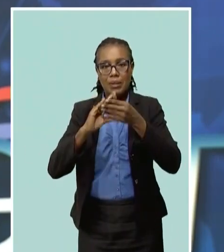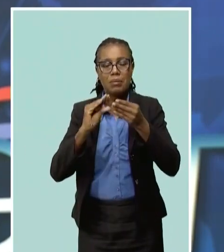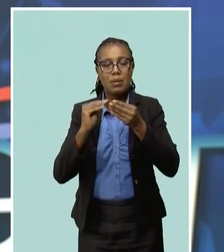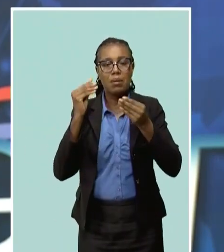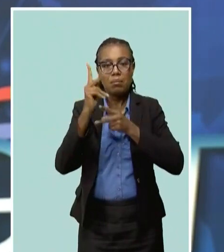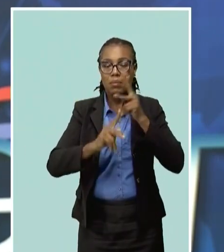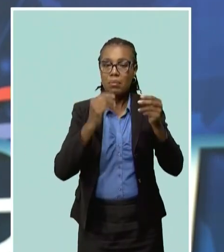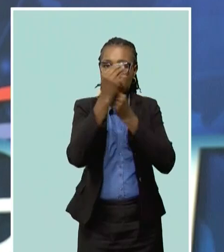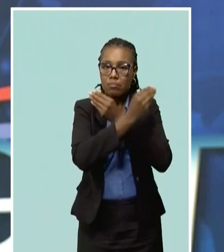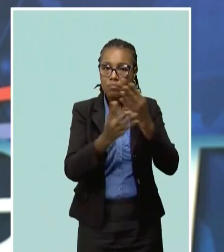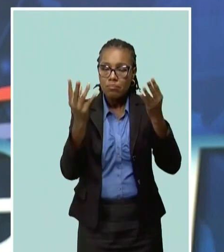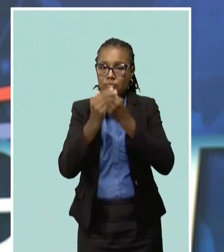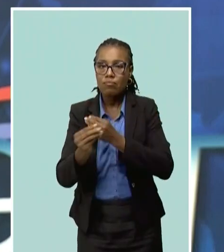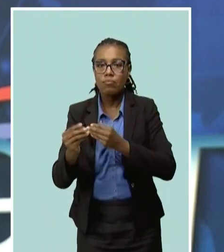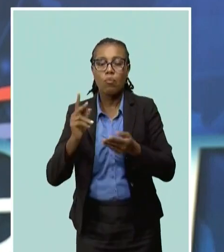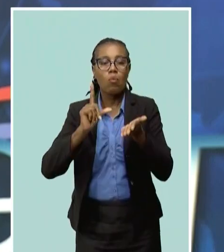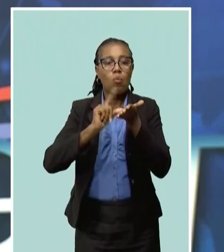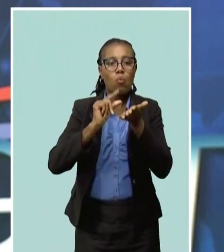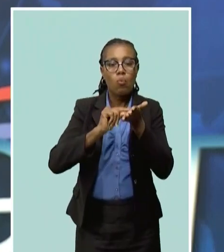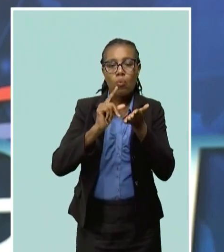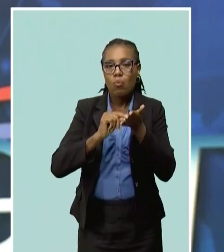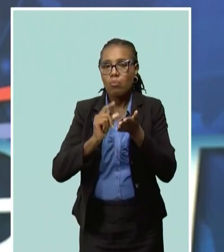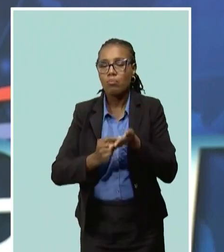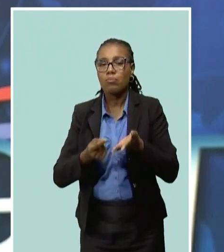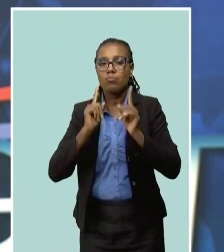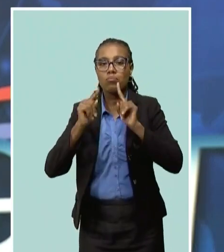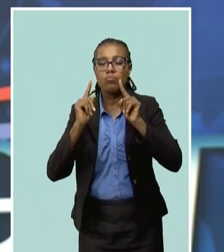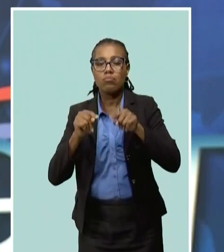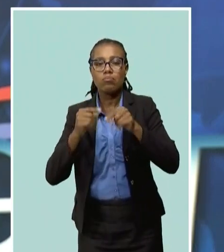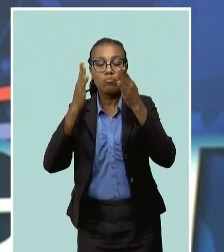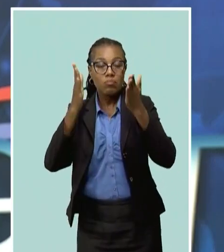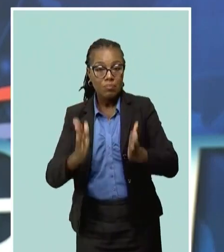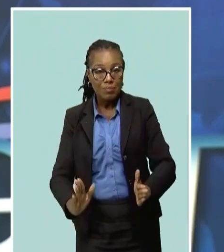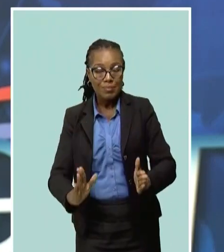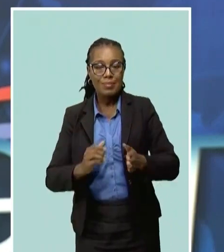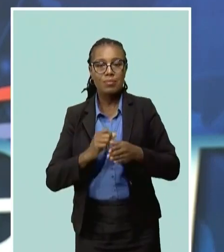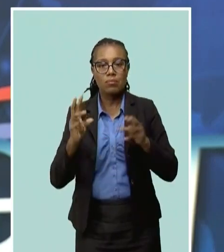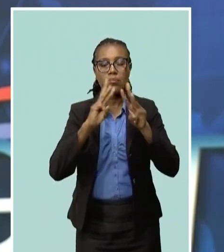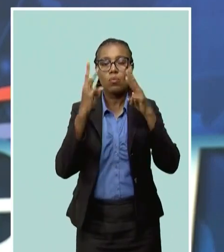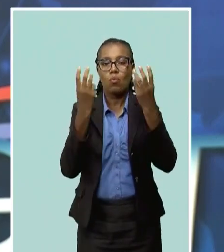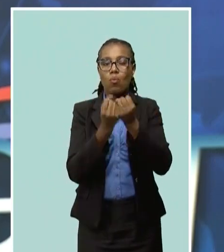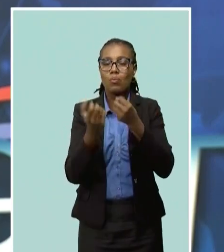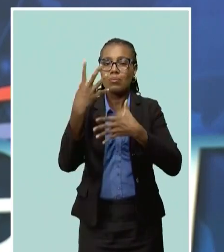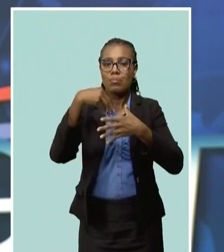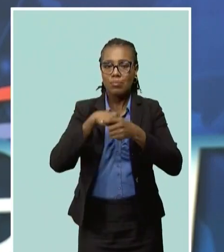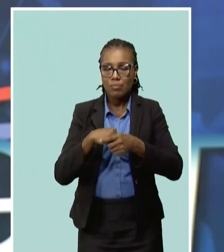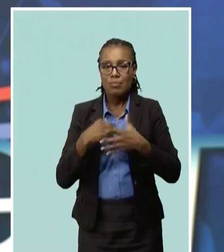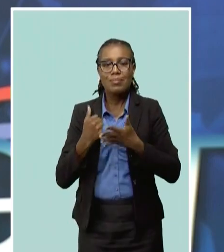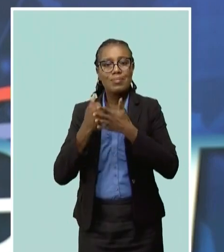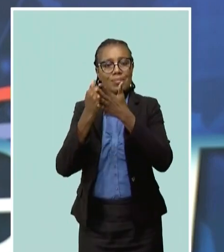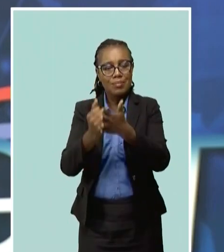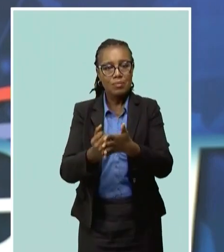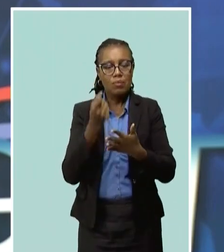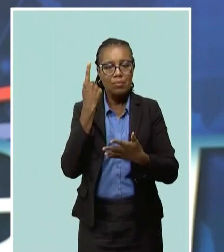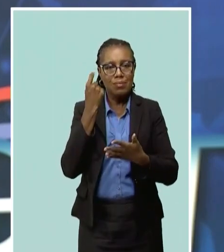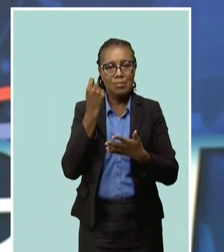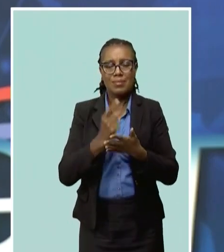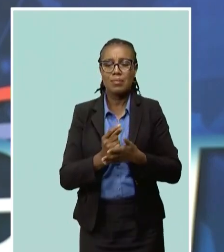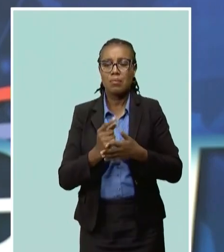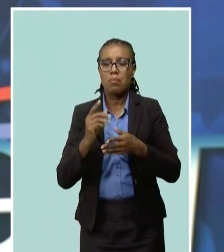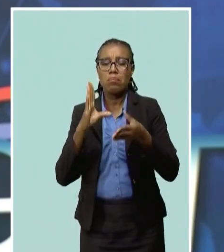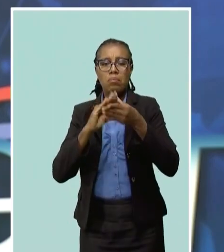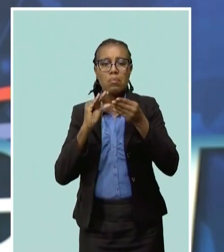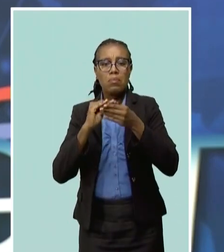of natural events. Several media workers attended a training workshop to help clear up some common myths about tsunamis